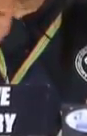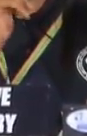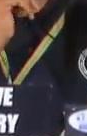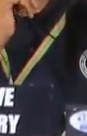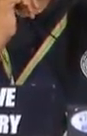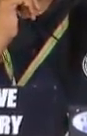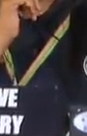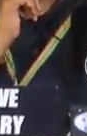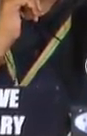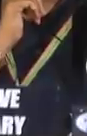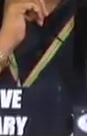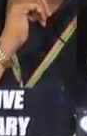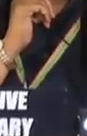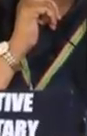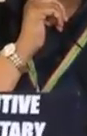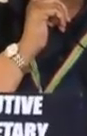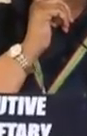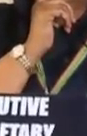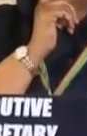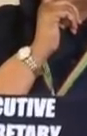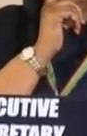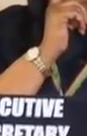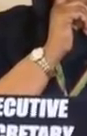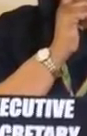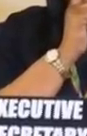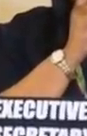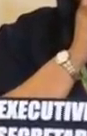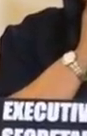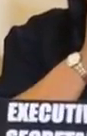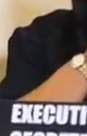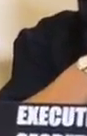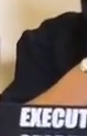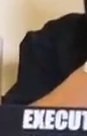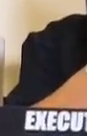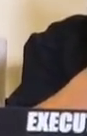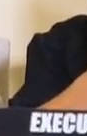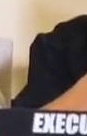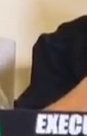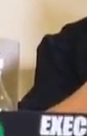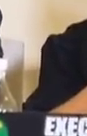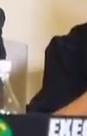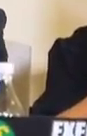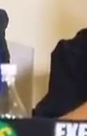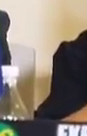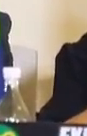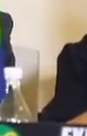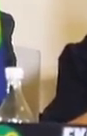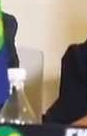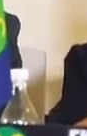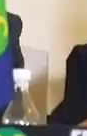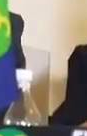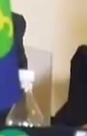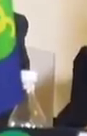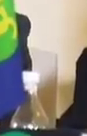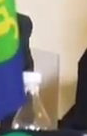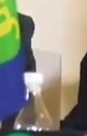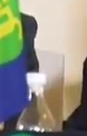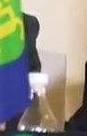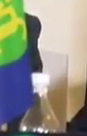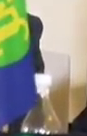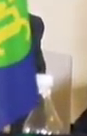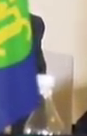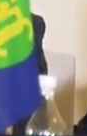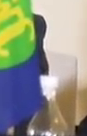the issue of multiple voting. Did you receive complaints? The issue of electronic voting.